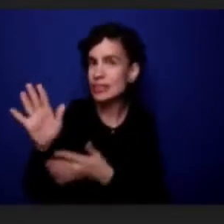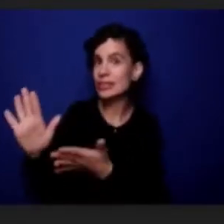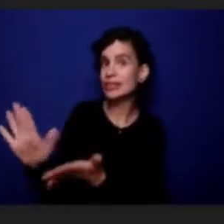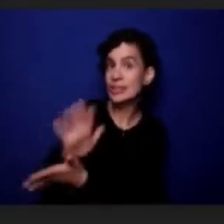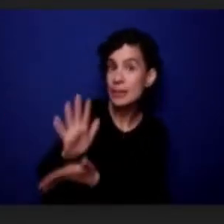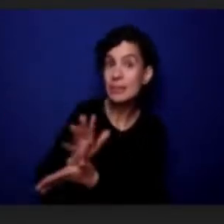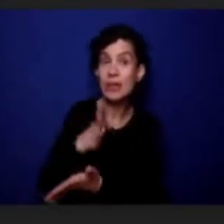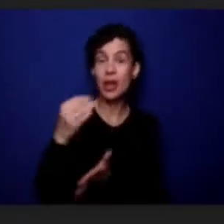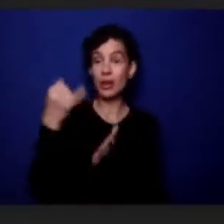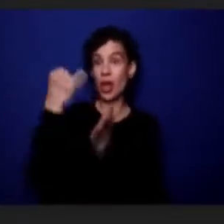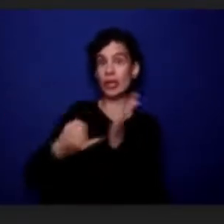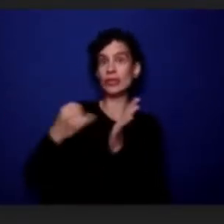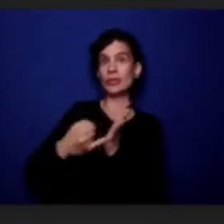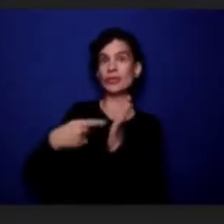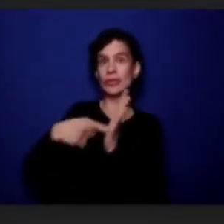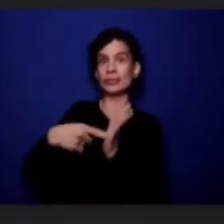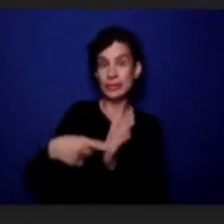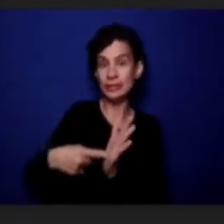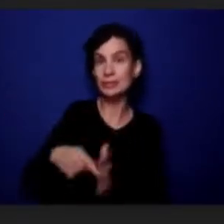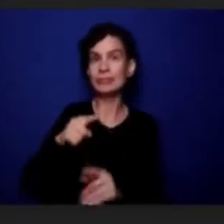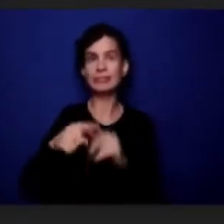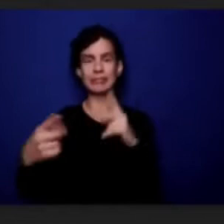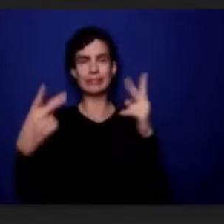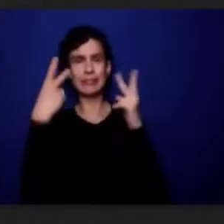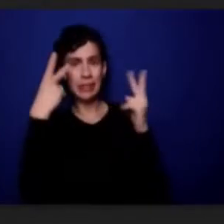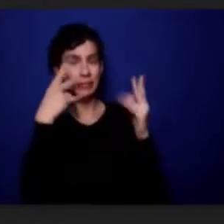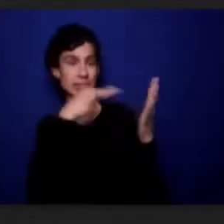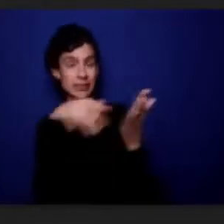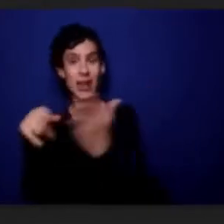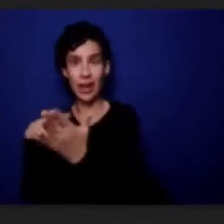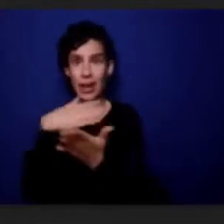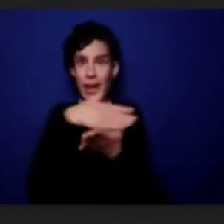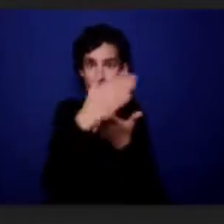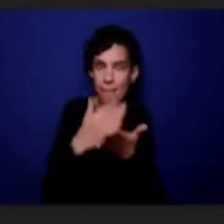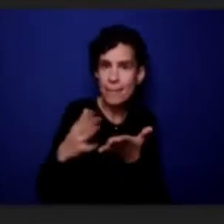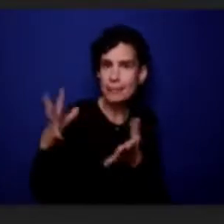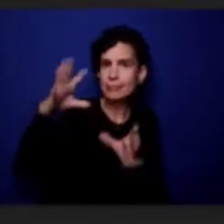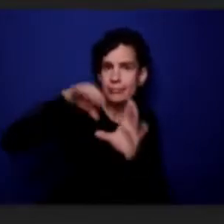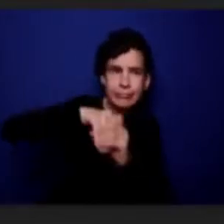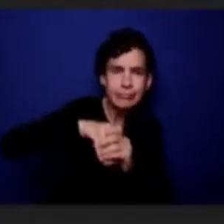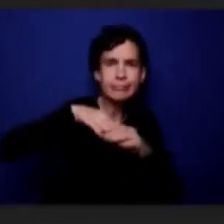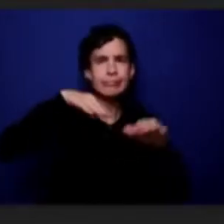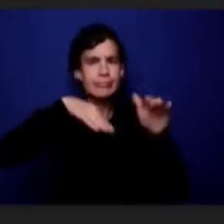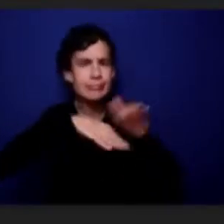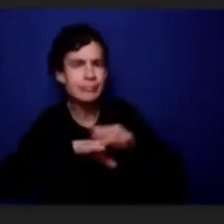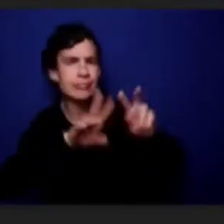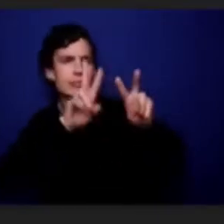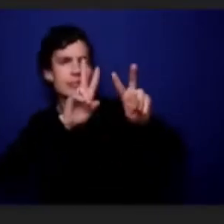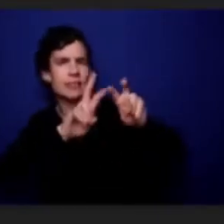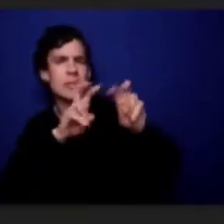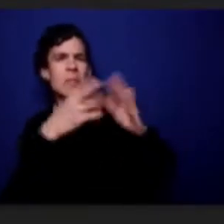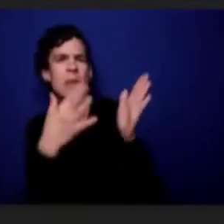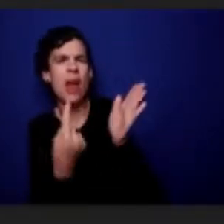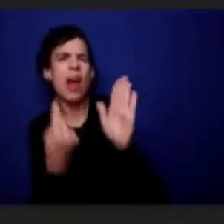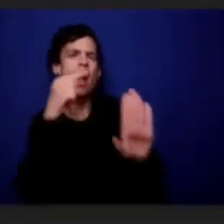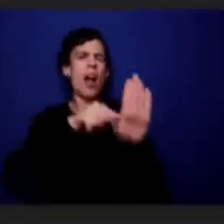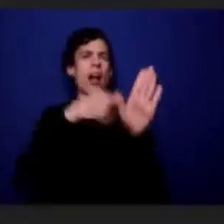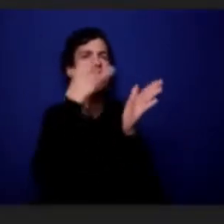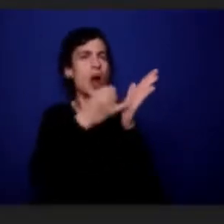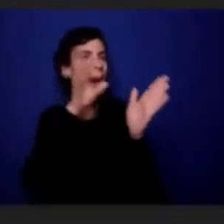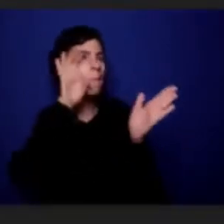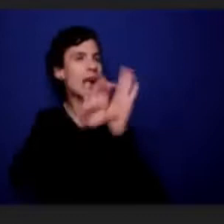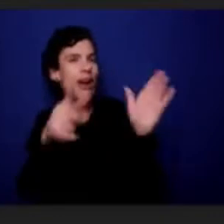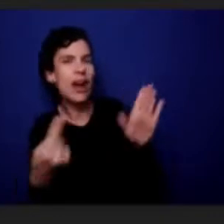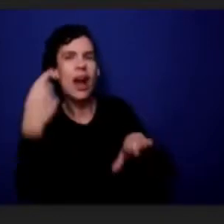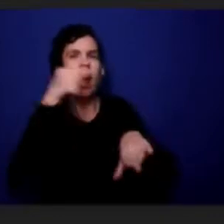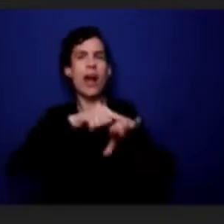particular, looking at paintings as historical documents, I guess more than, well, not also artistic representations, but